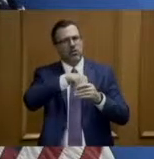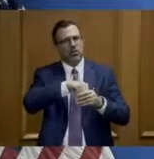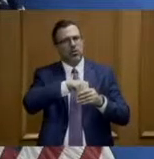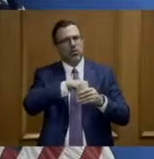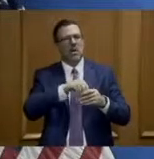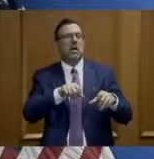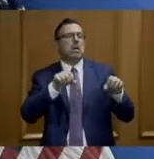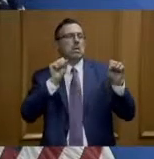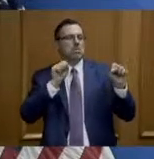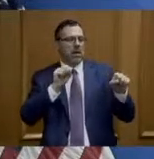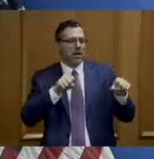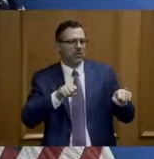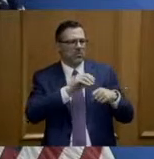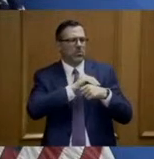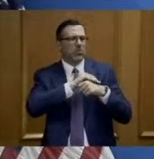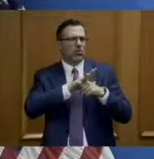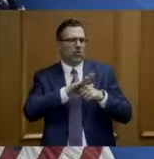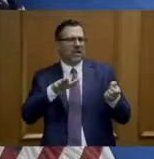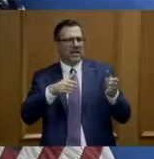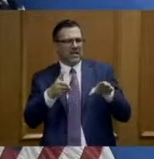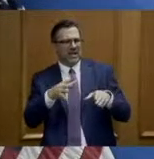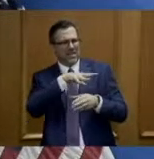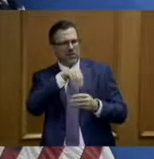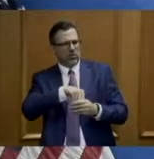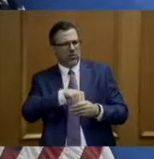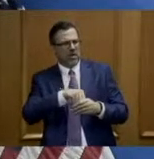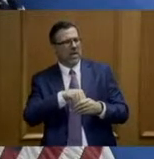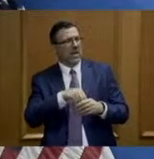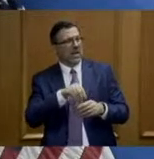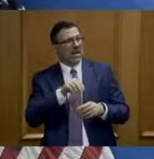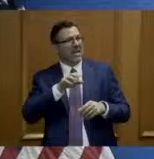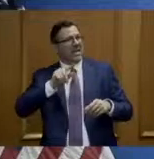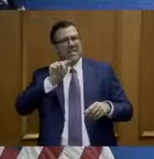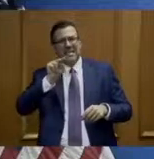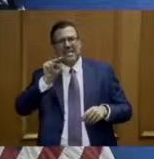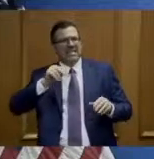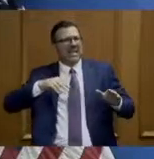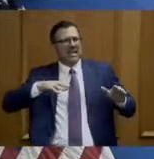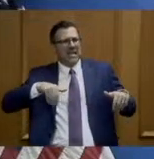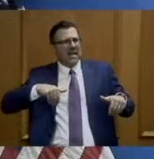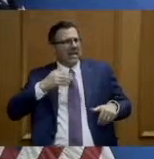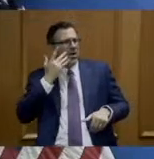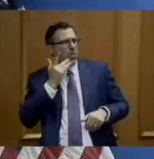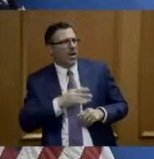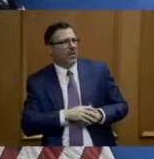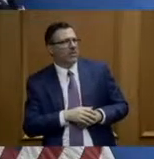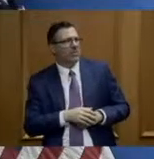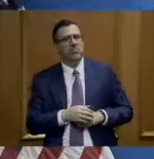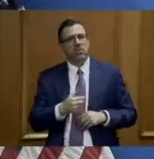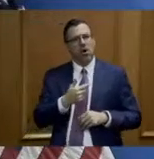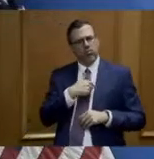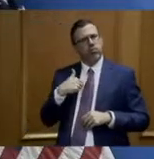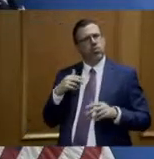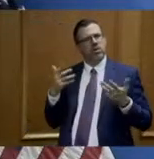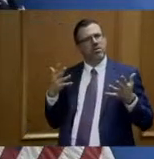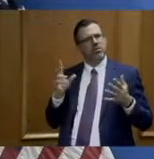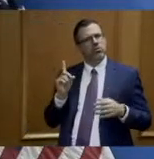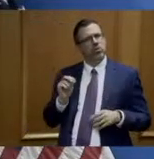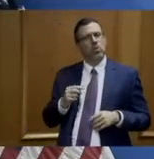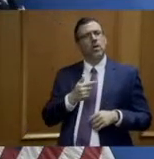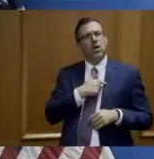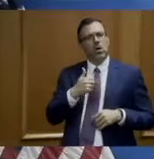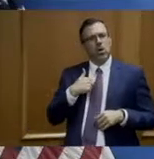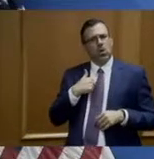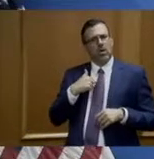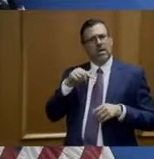that for some reason. Can you explain that decision, and will that change? Yeah, we actually do track that because we track all